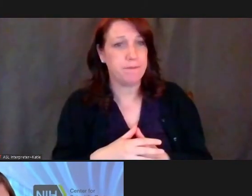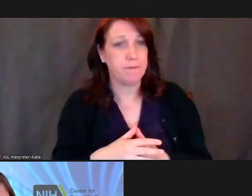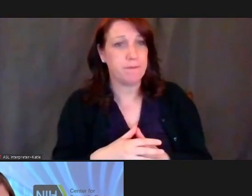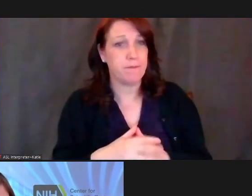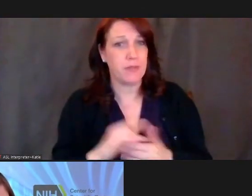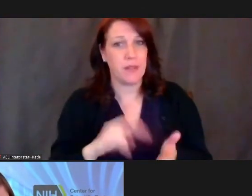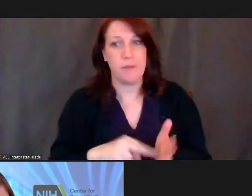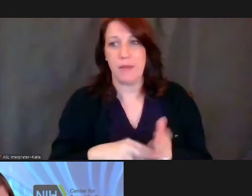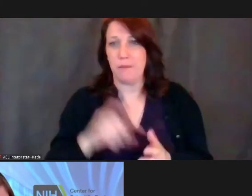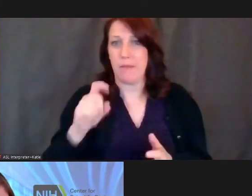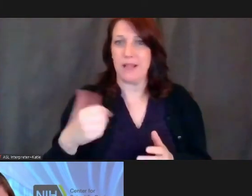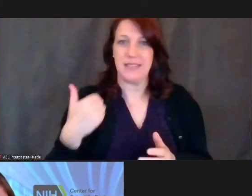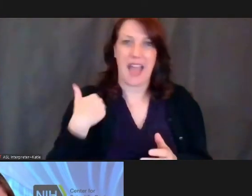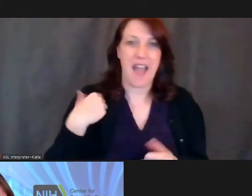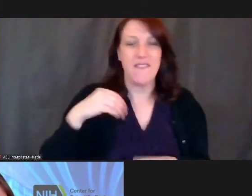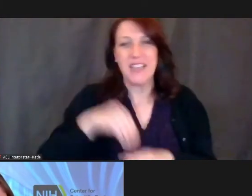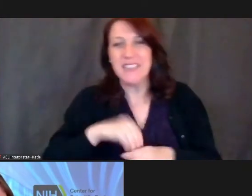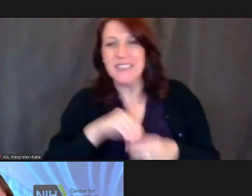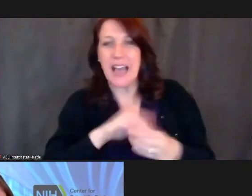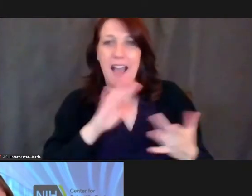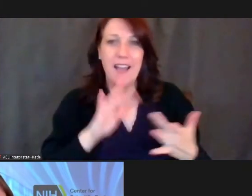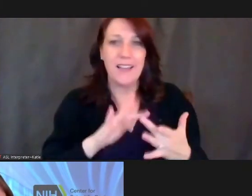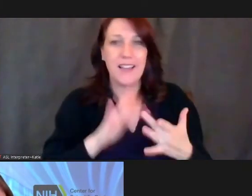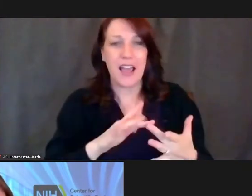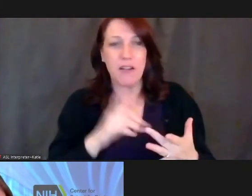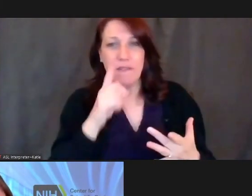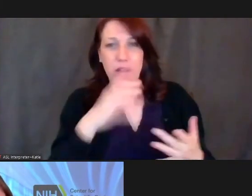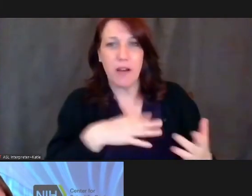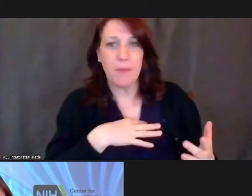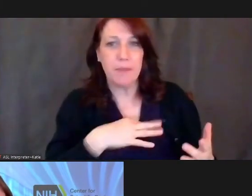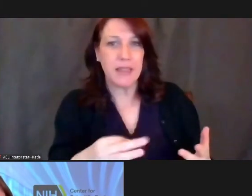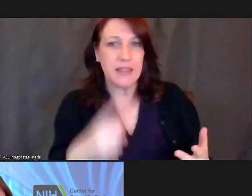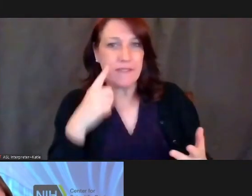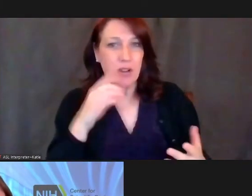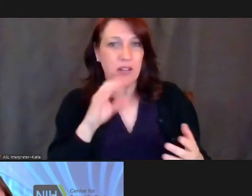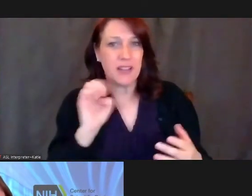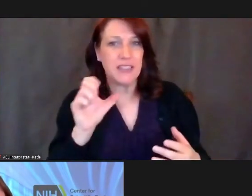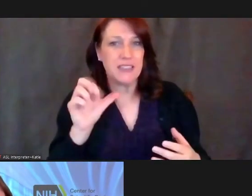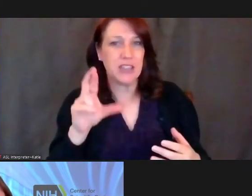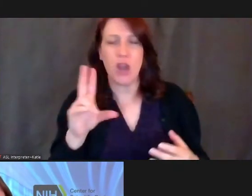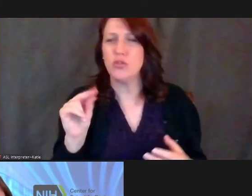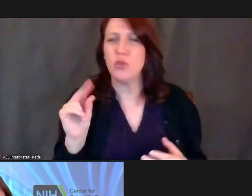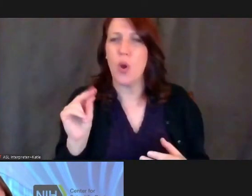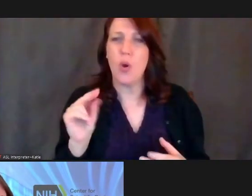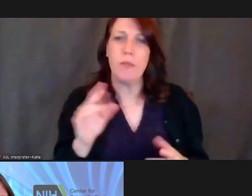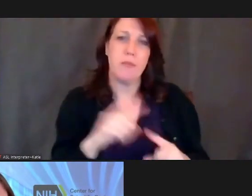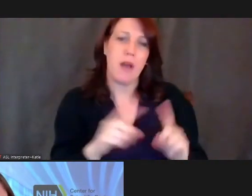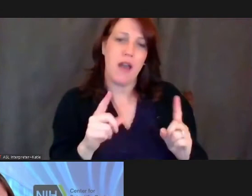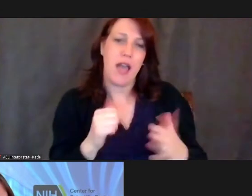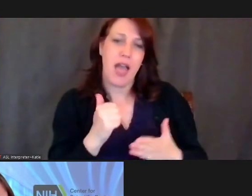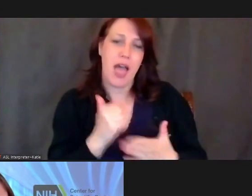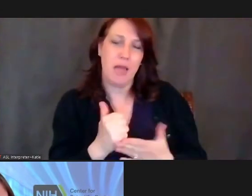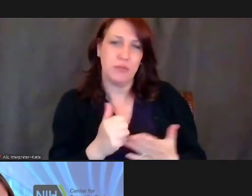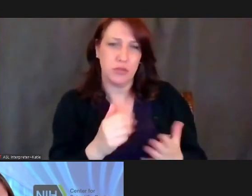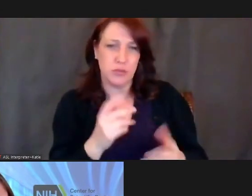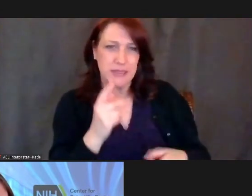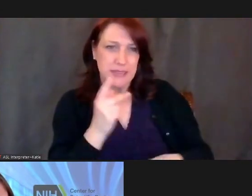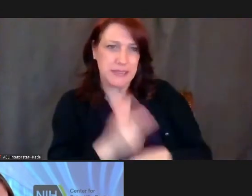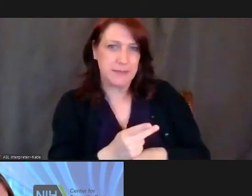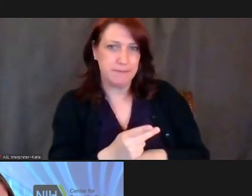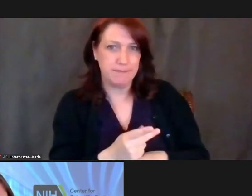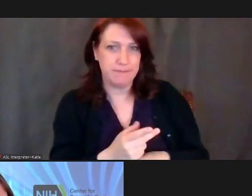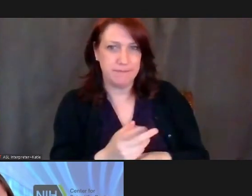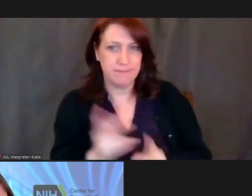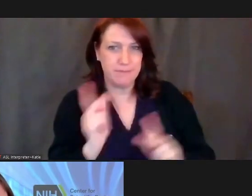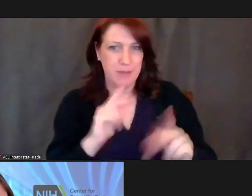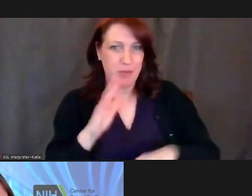have to have an inside track to be, chosen as an ECR, but it just helps us keep these